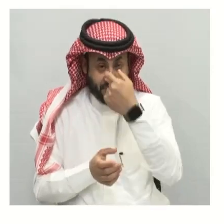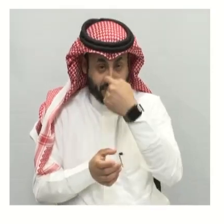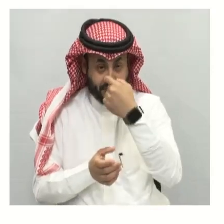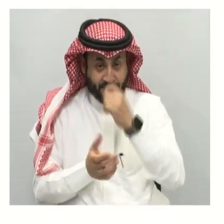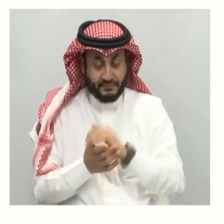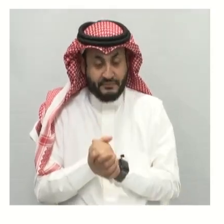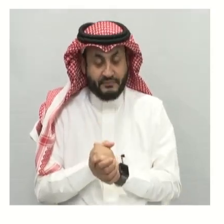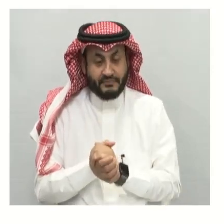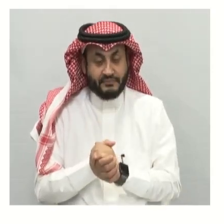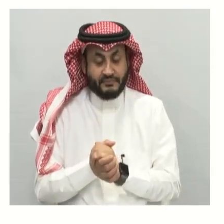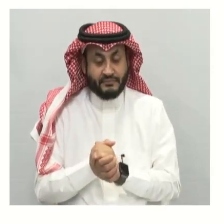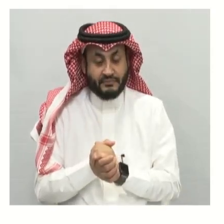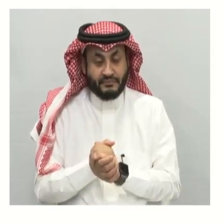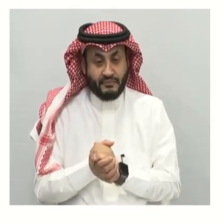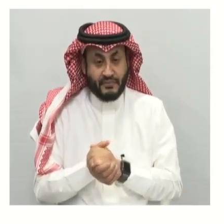Thursday,